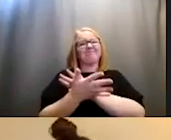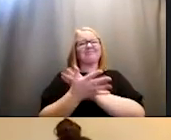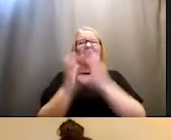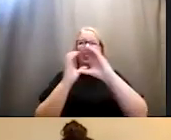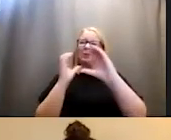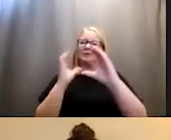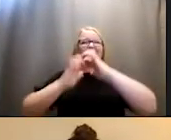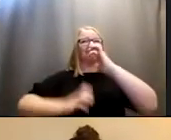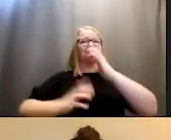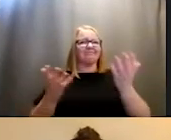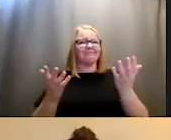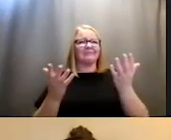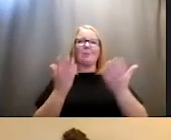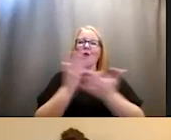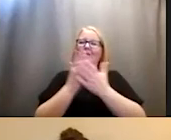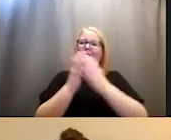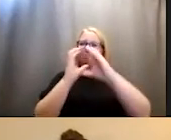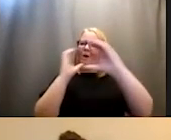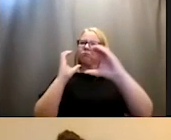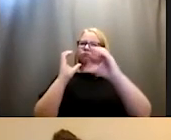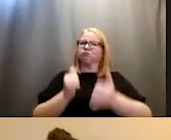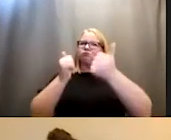in promoting the brand internationally.